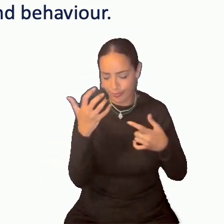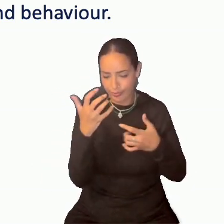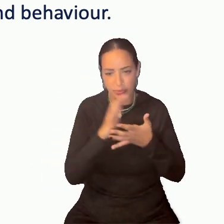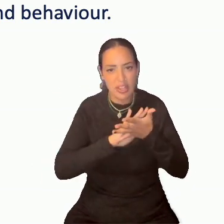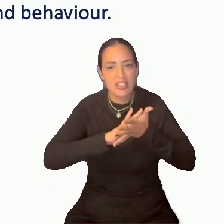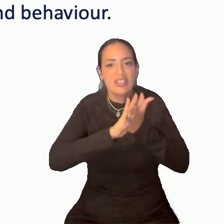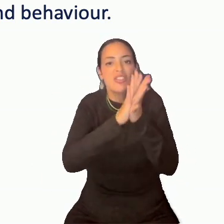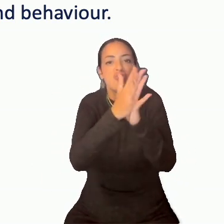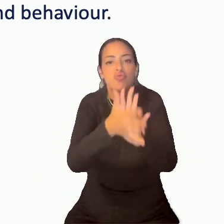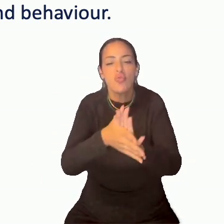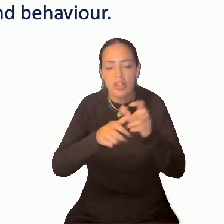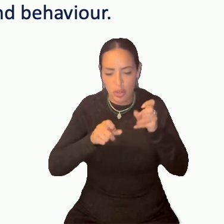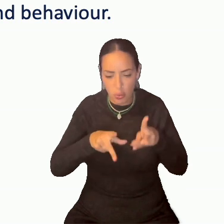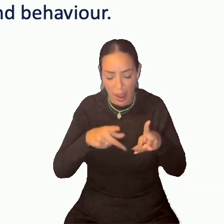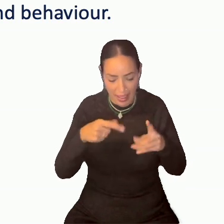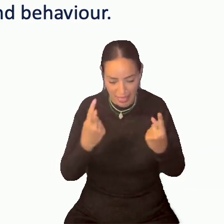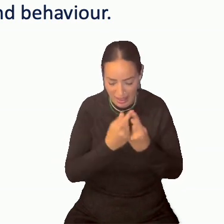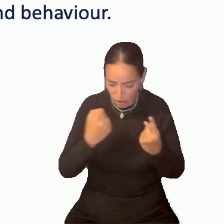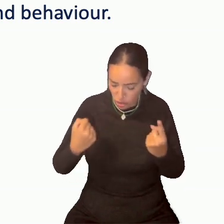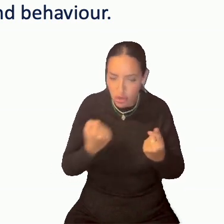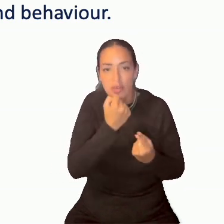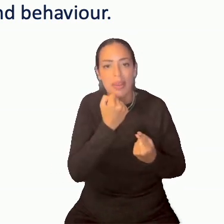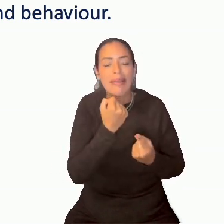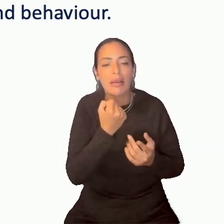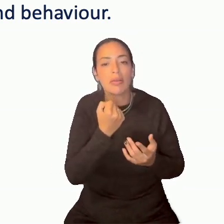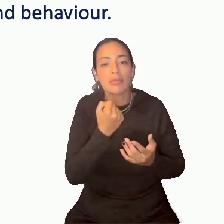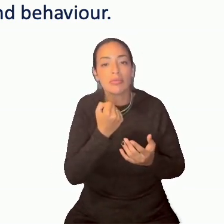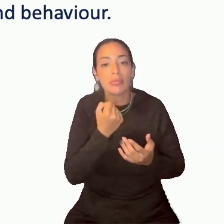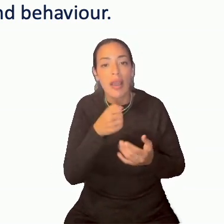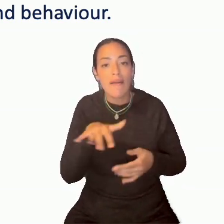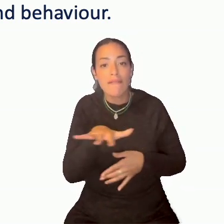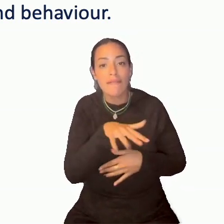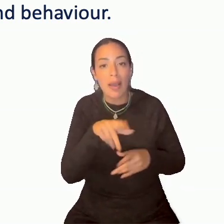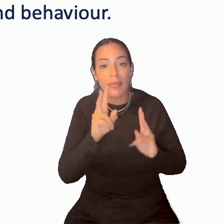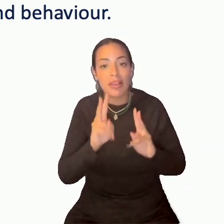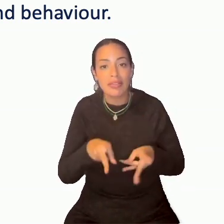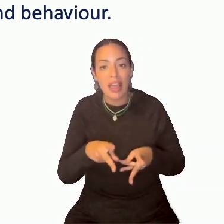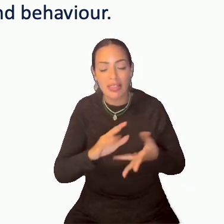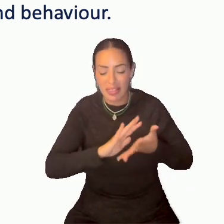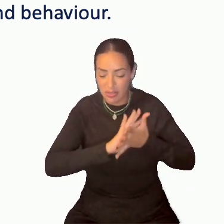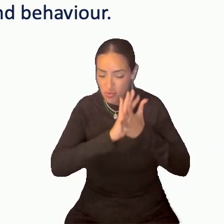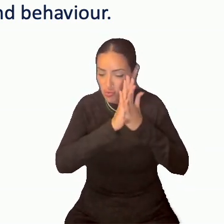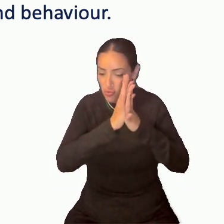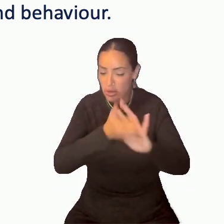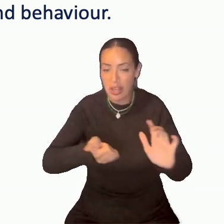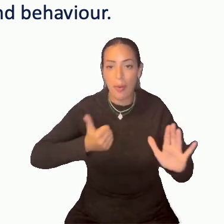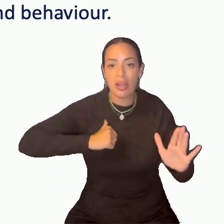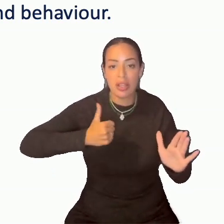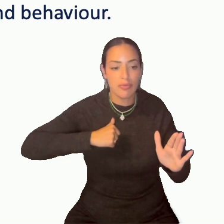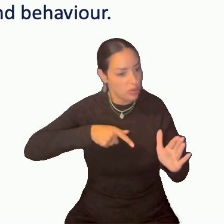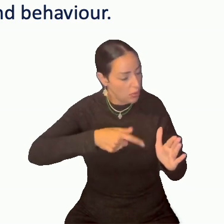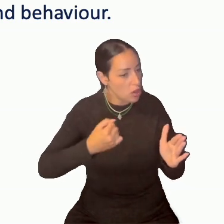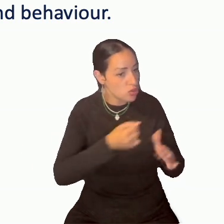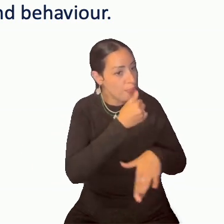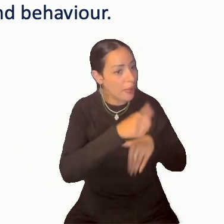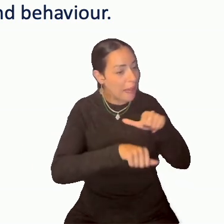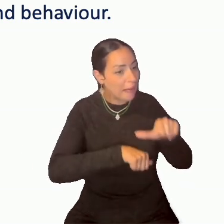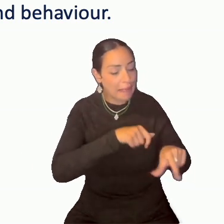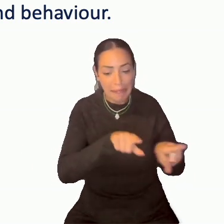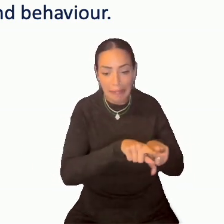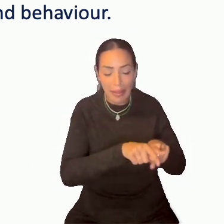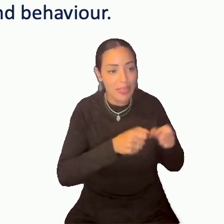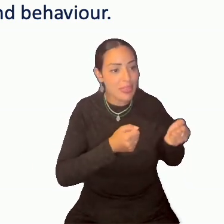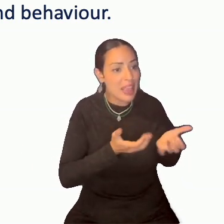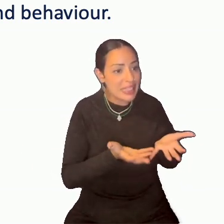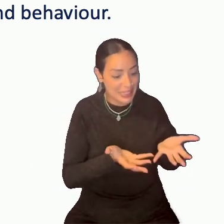way things should be. A sudden death profoundly shatters our assumptions of the way that things should be. She goes on to say